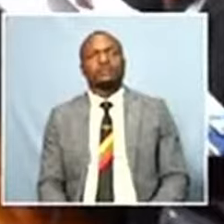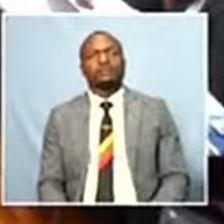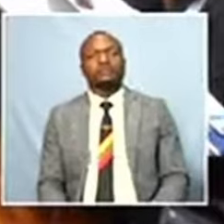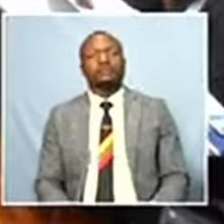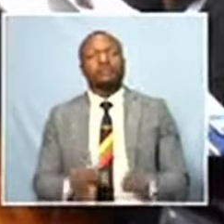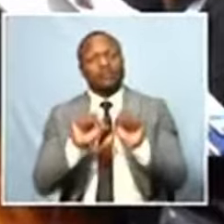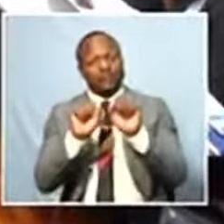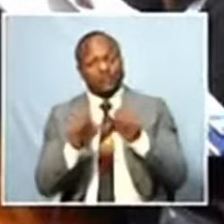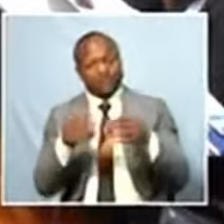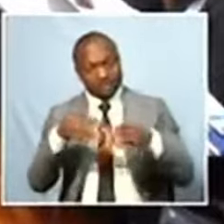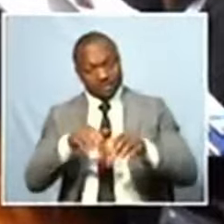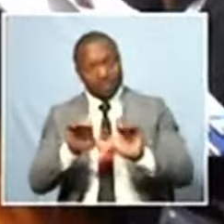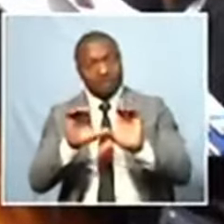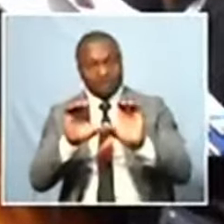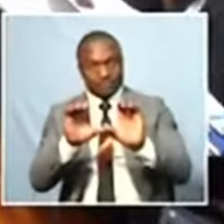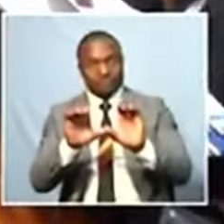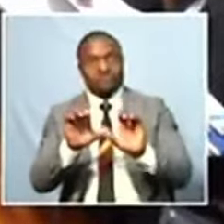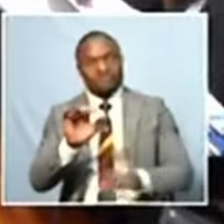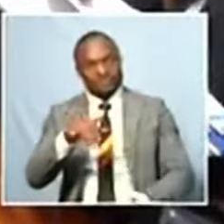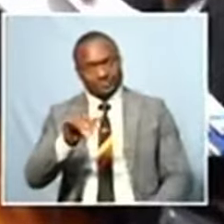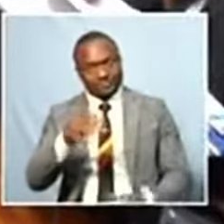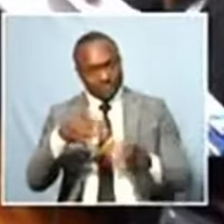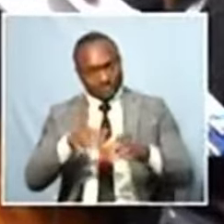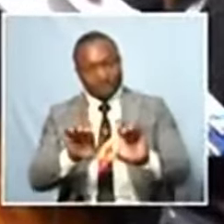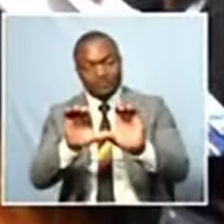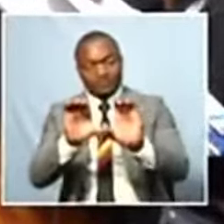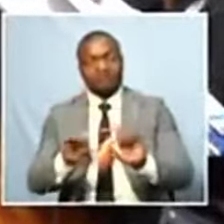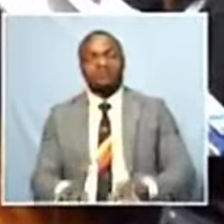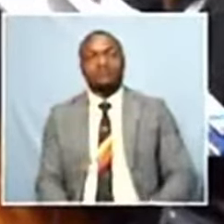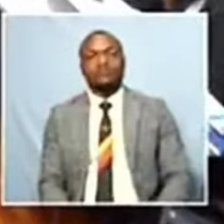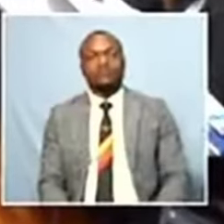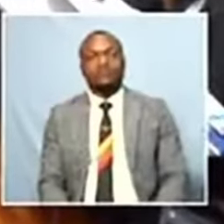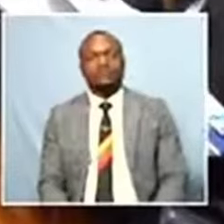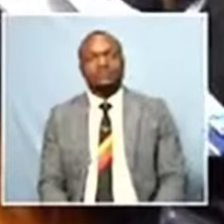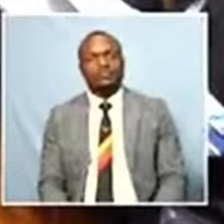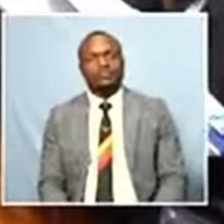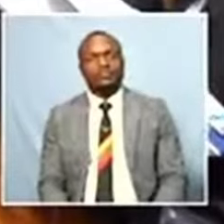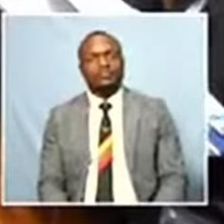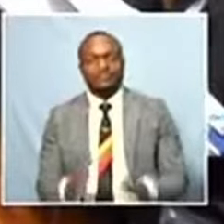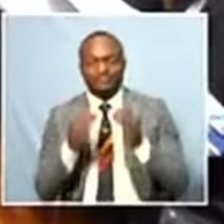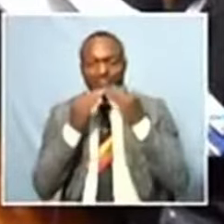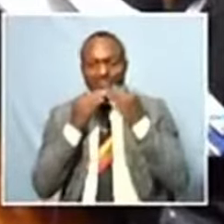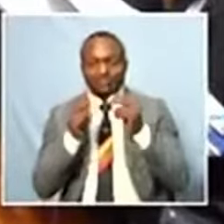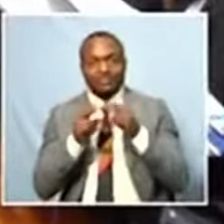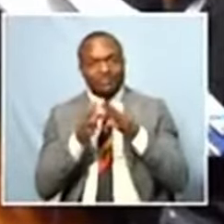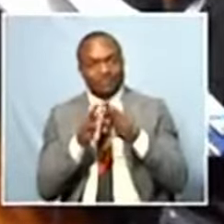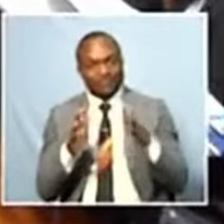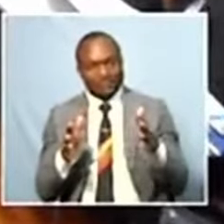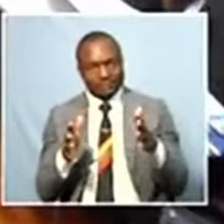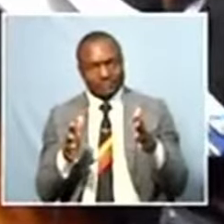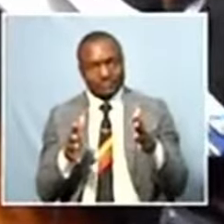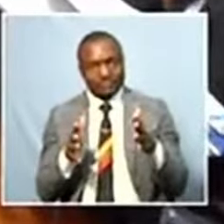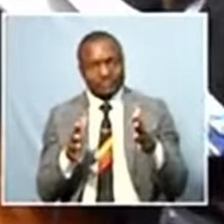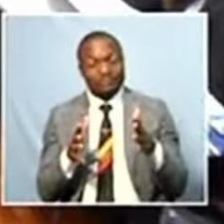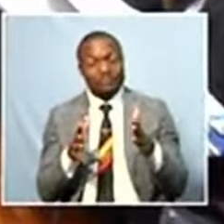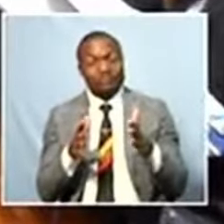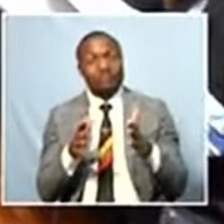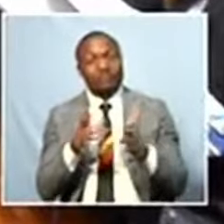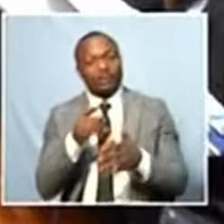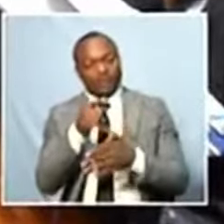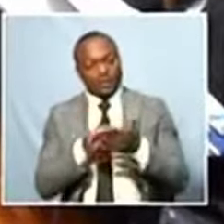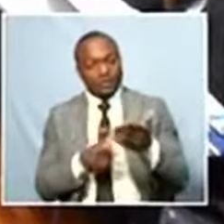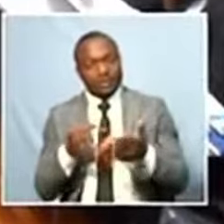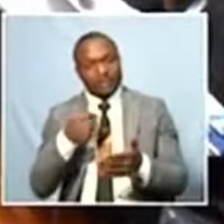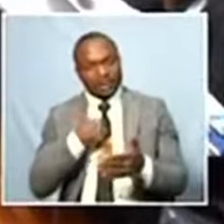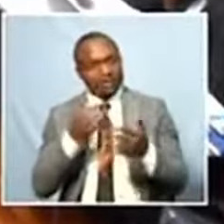You can go ahead. Can I proceed under? Yes, Chair? go ahead. Oh, thank you very much. Since and your team, for me, what I wanted to find